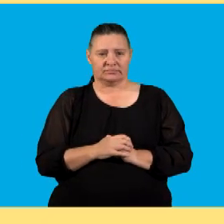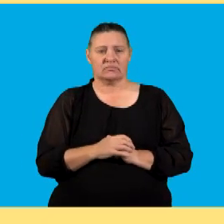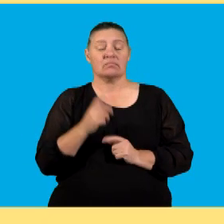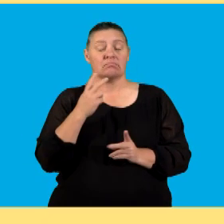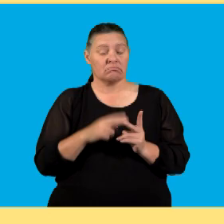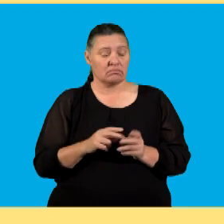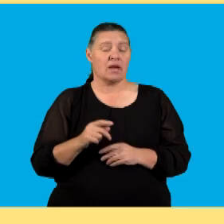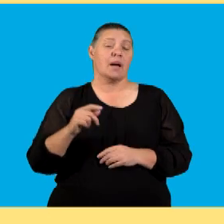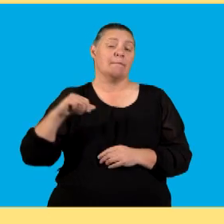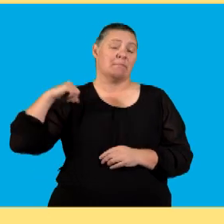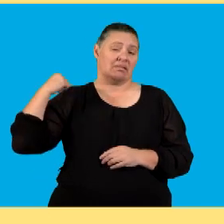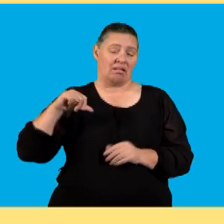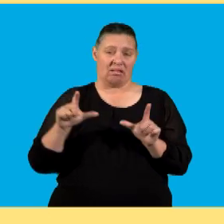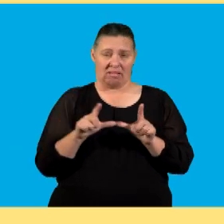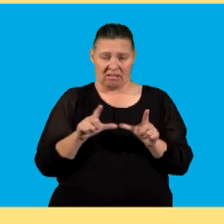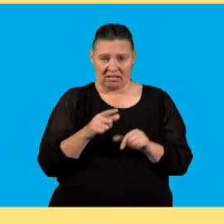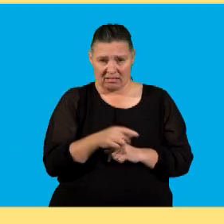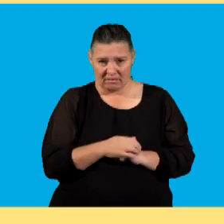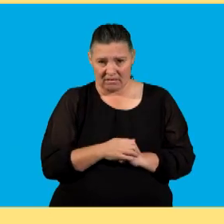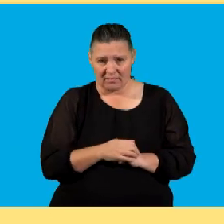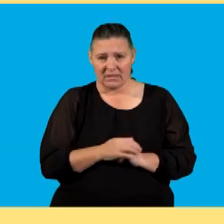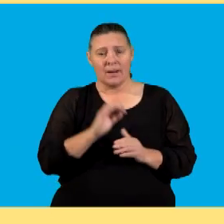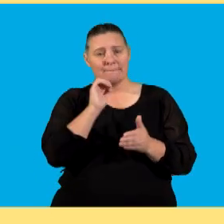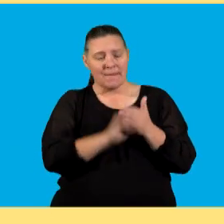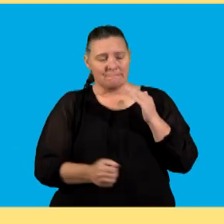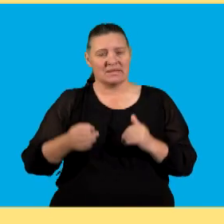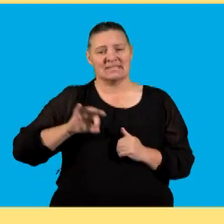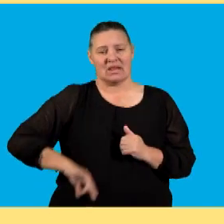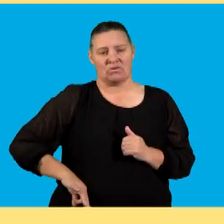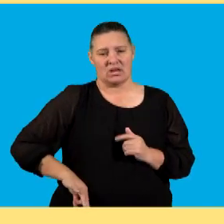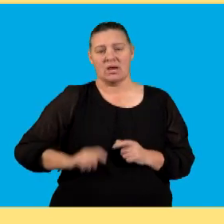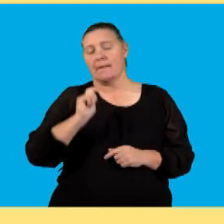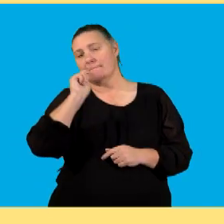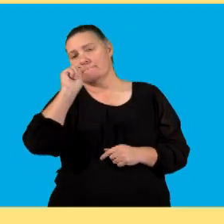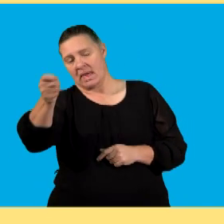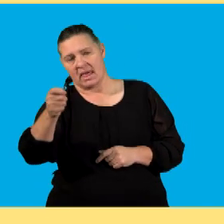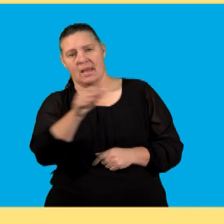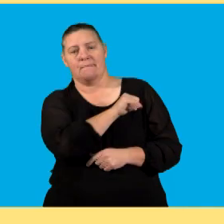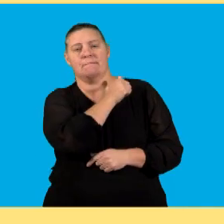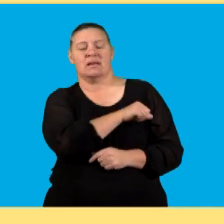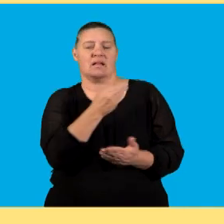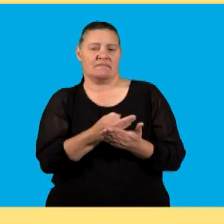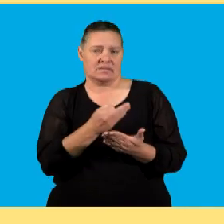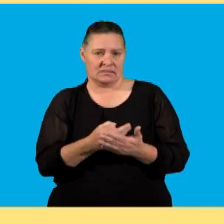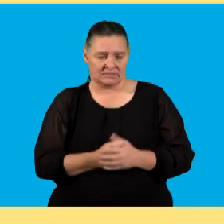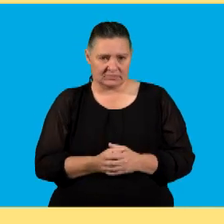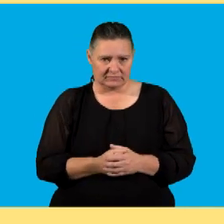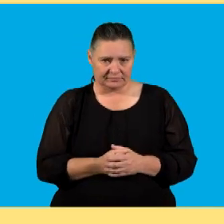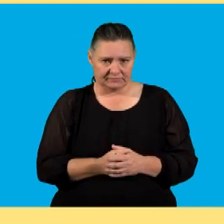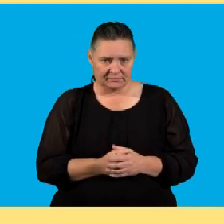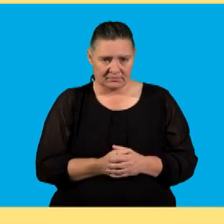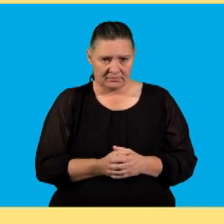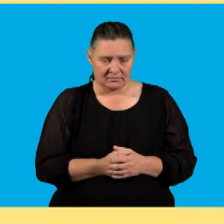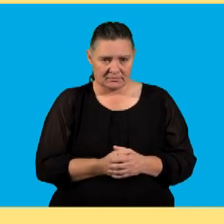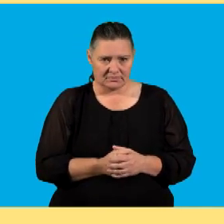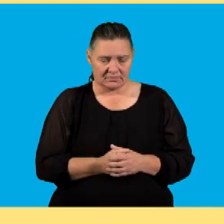next one is your medical aid. This is a deduction from the salary that is paid over to a medical